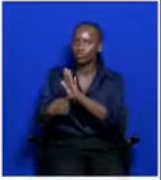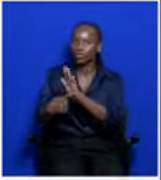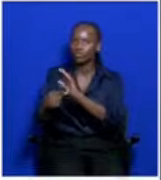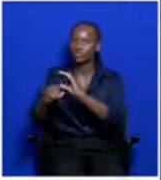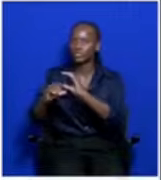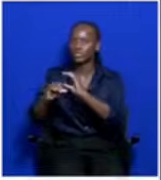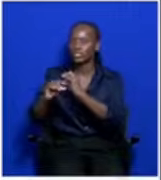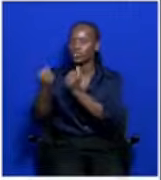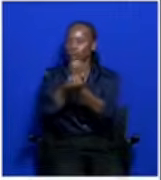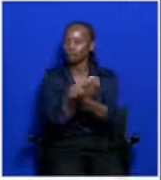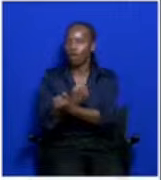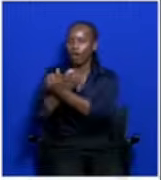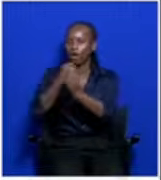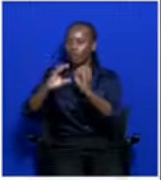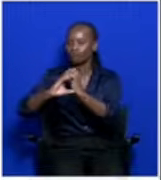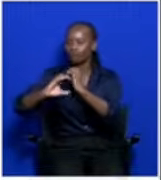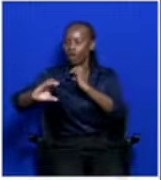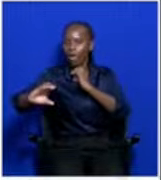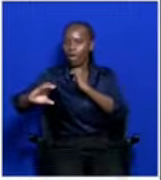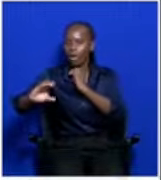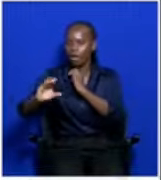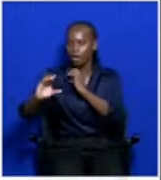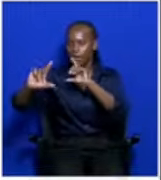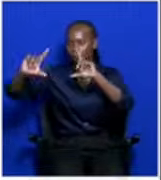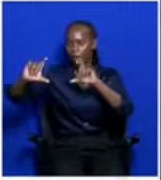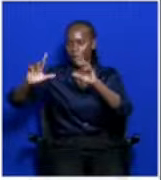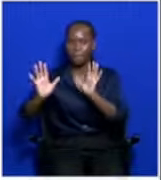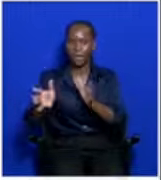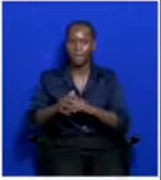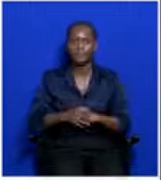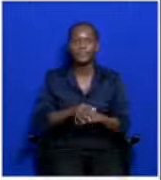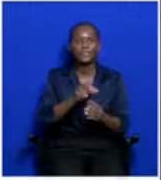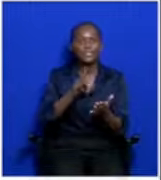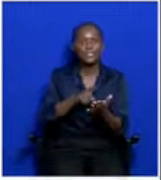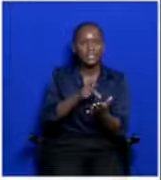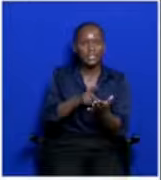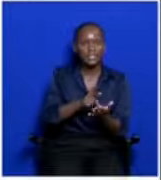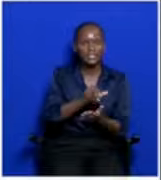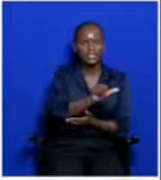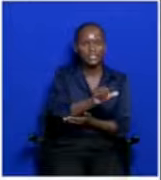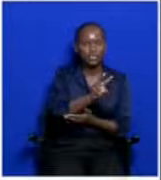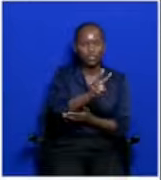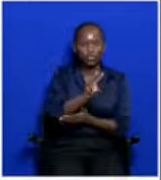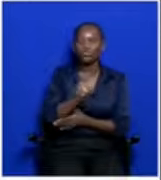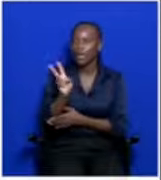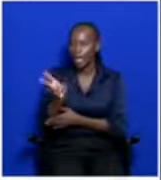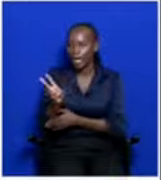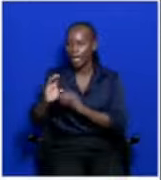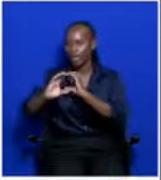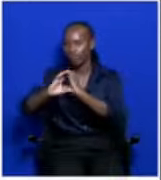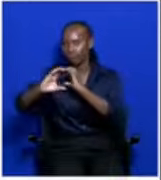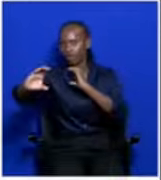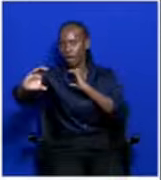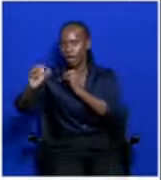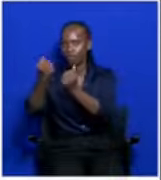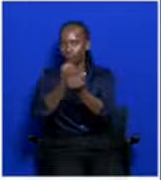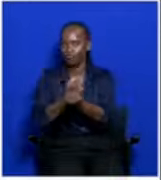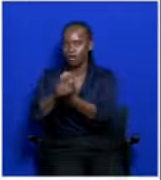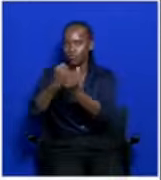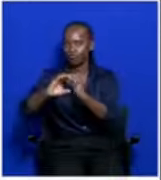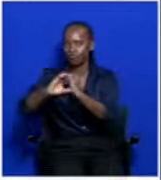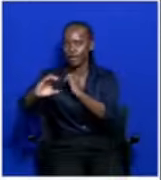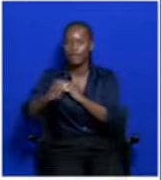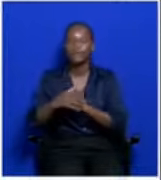And also at 62? Is the trailer. And 63? A trailer and a little